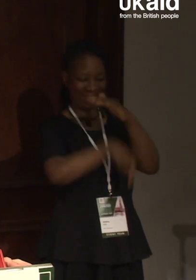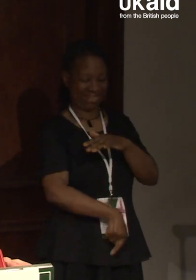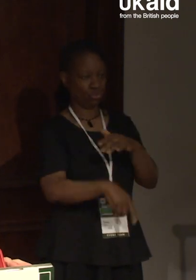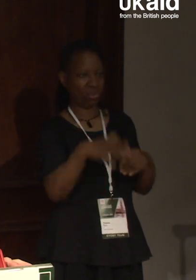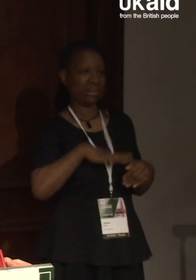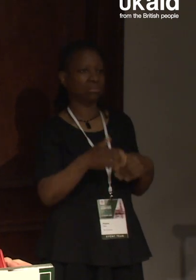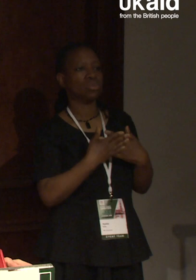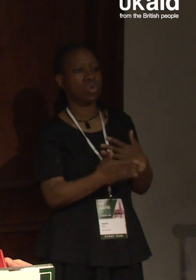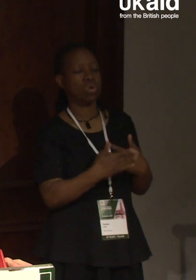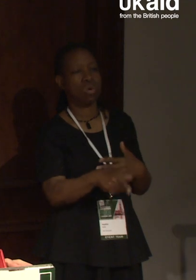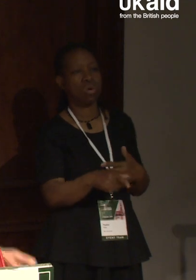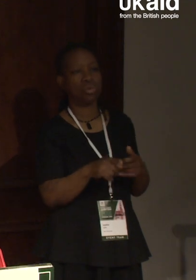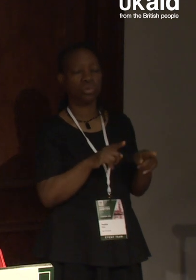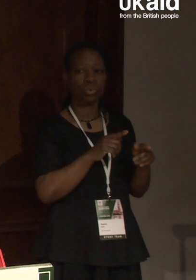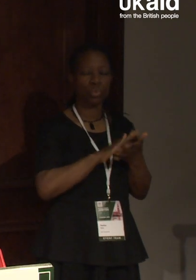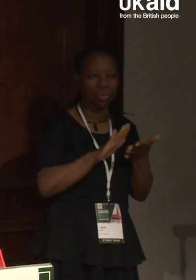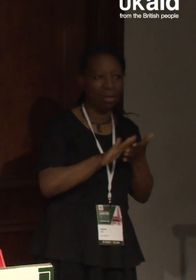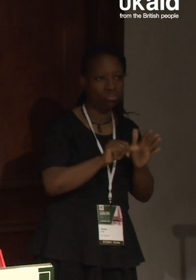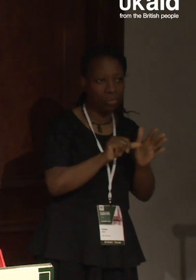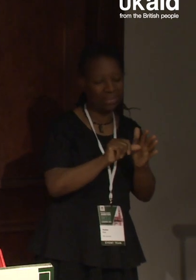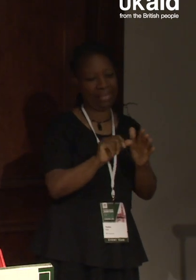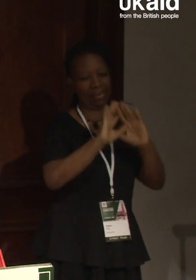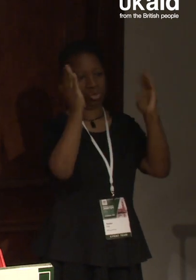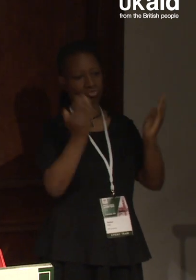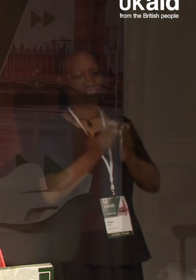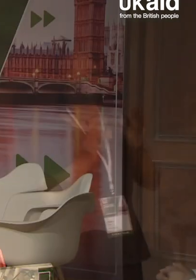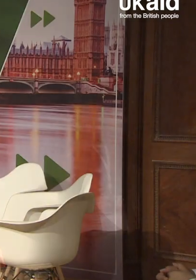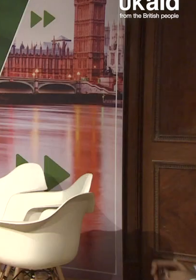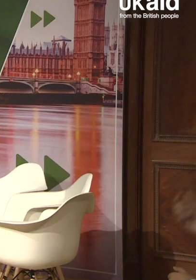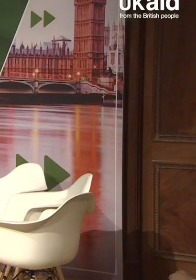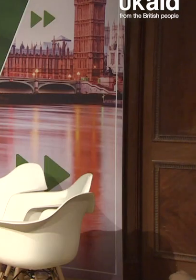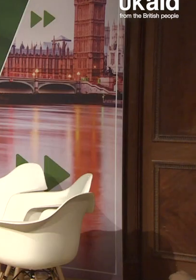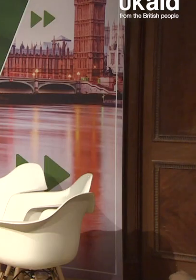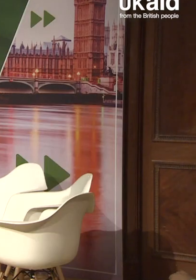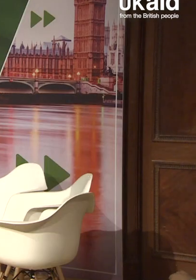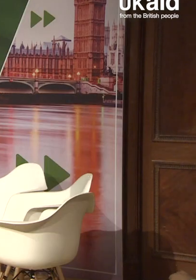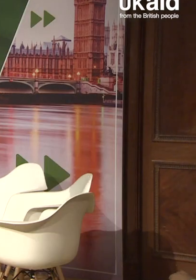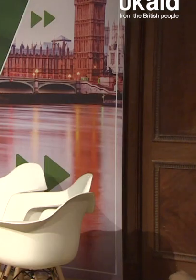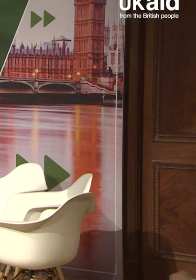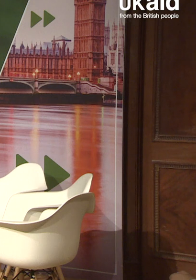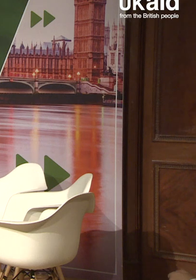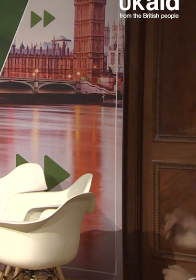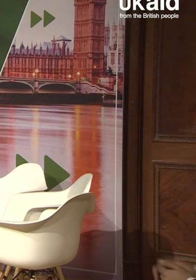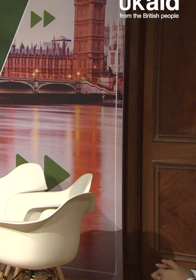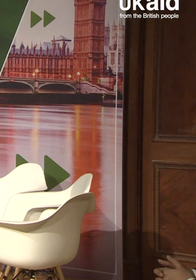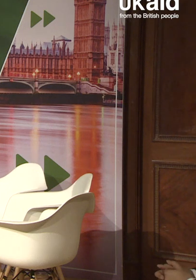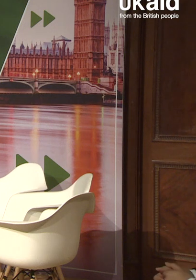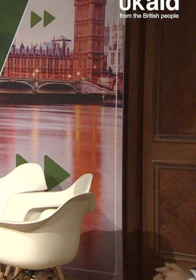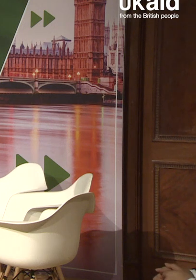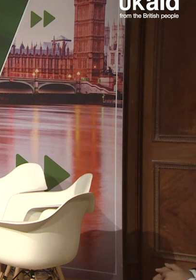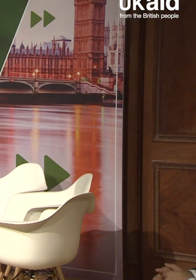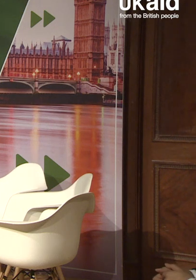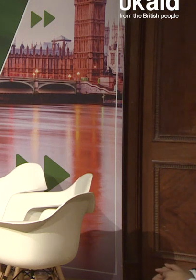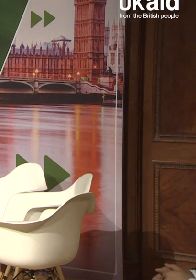of problems in developing countries. I'm now going to make the problem even worse, right? The problem gets even worse when you realize that the issues that we face